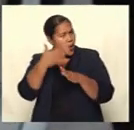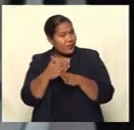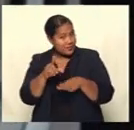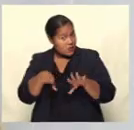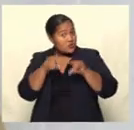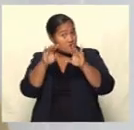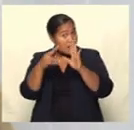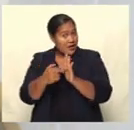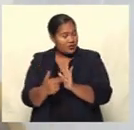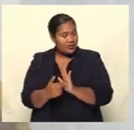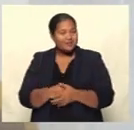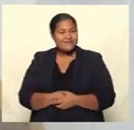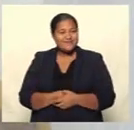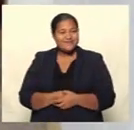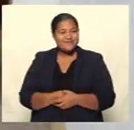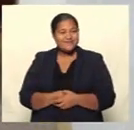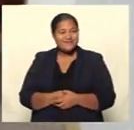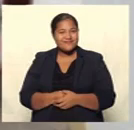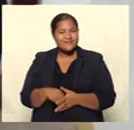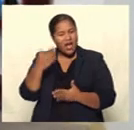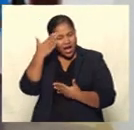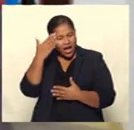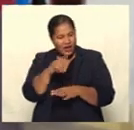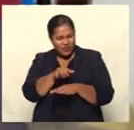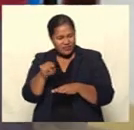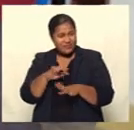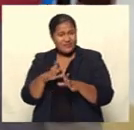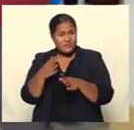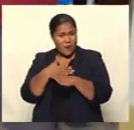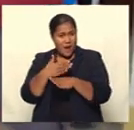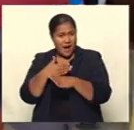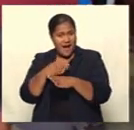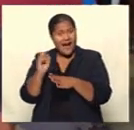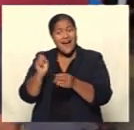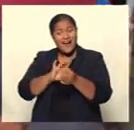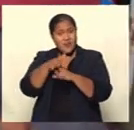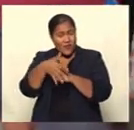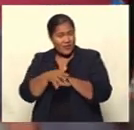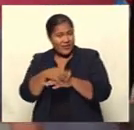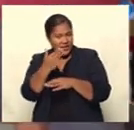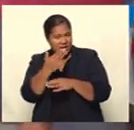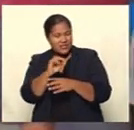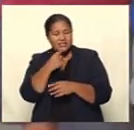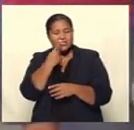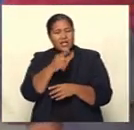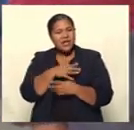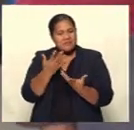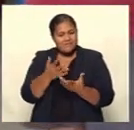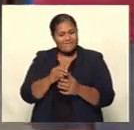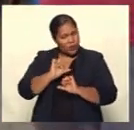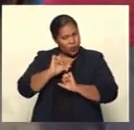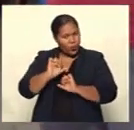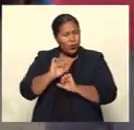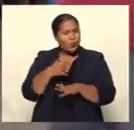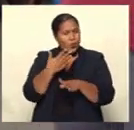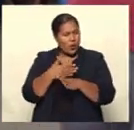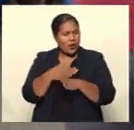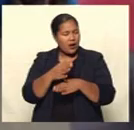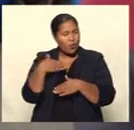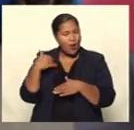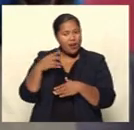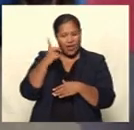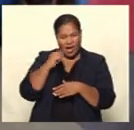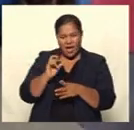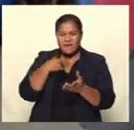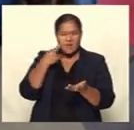Zealand. Head of COVID-19 Vaccination Task Force, Dr. Rachel Devi, says their campaign is going well as they have recorded a